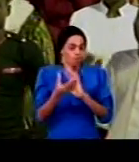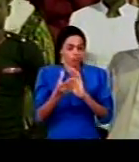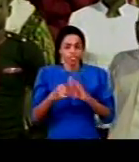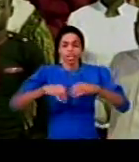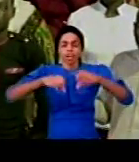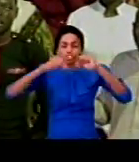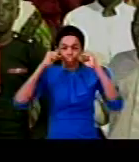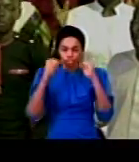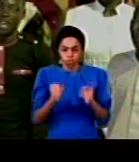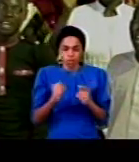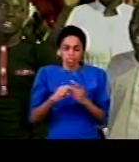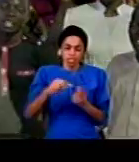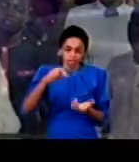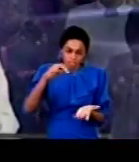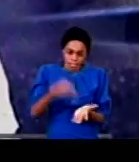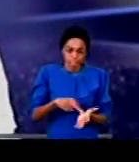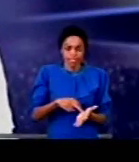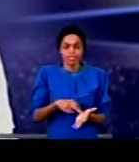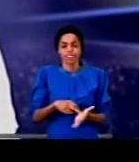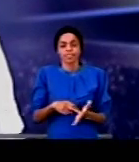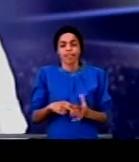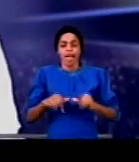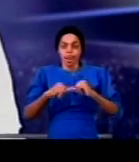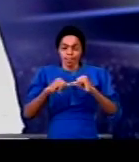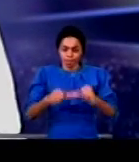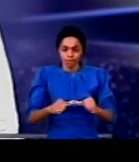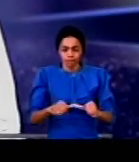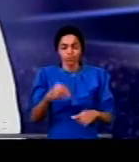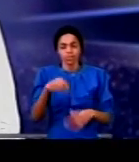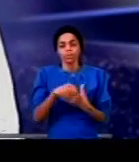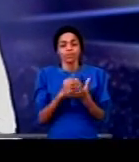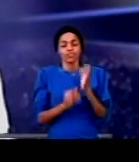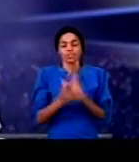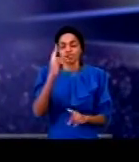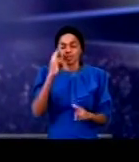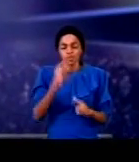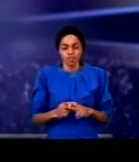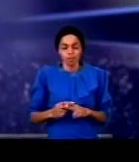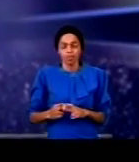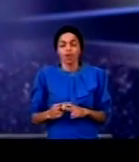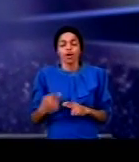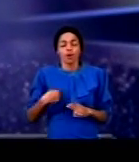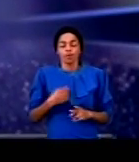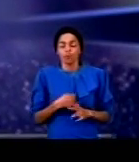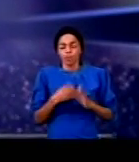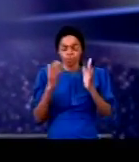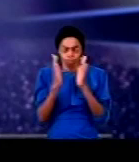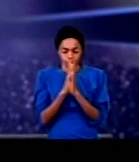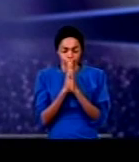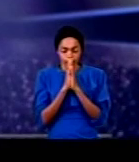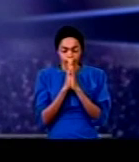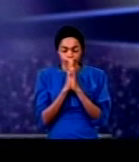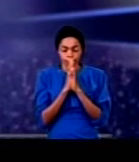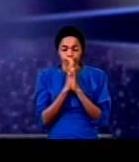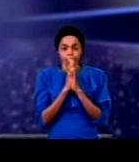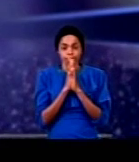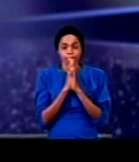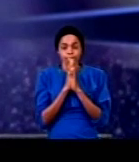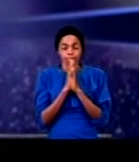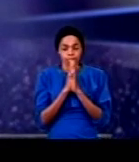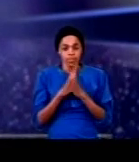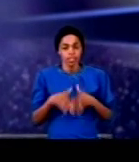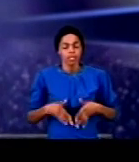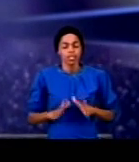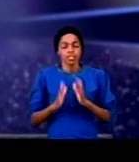have prayed. Let's get before the Lord now, and let's present the GCK program unto